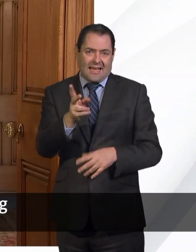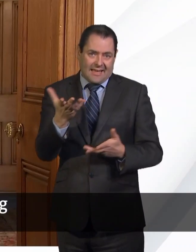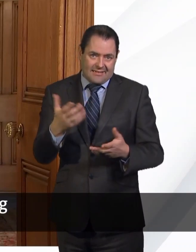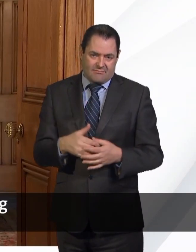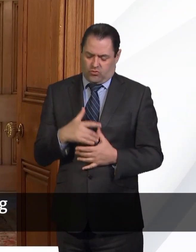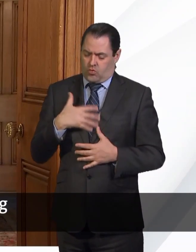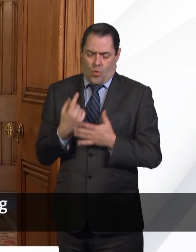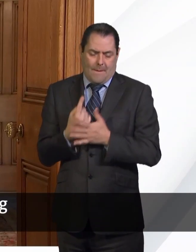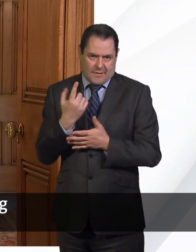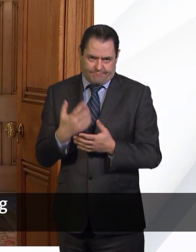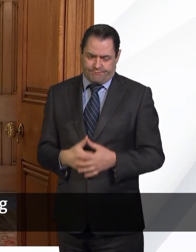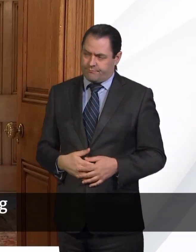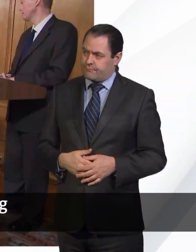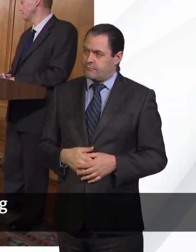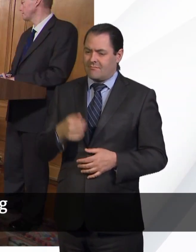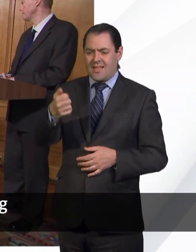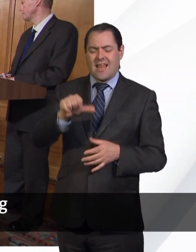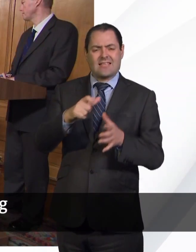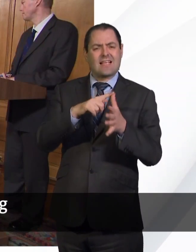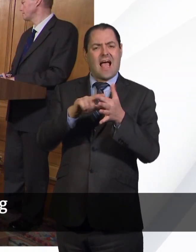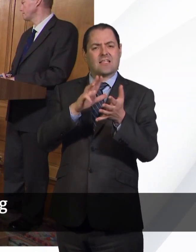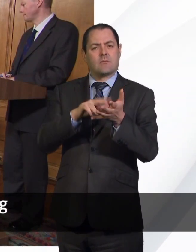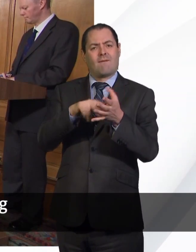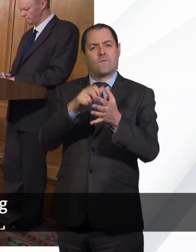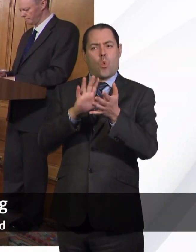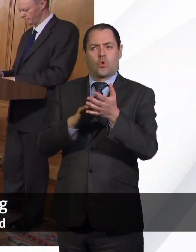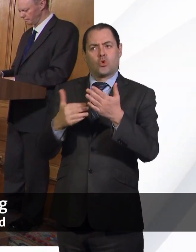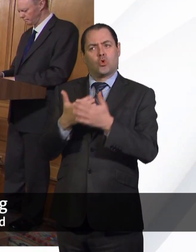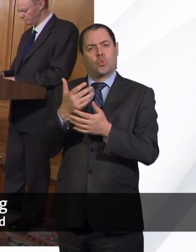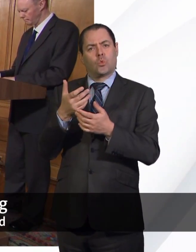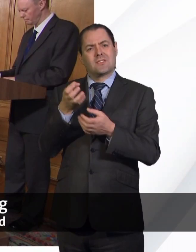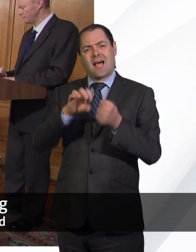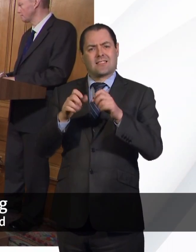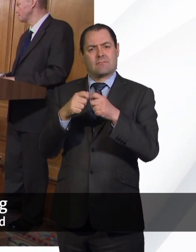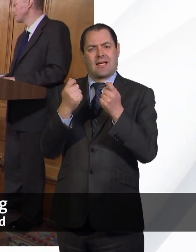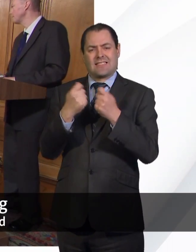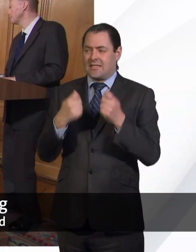and we don't want that. Adam Vaughan from the New Scientist, please.